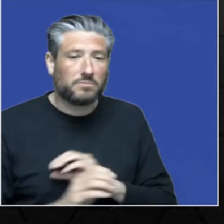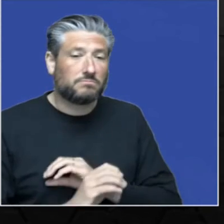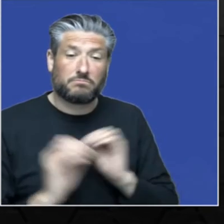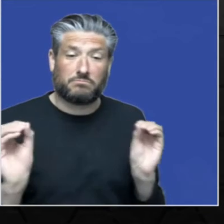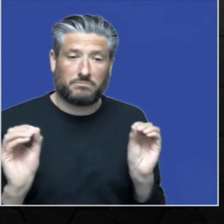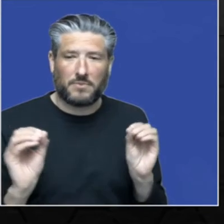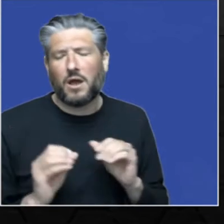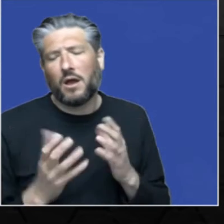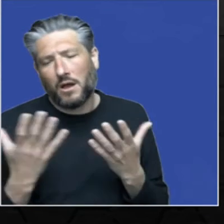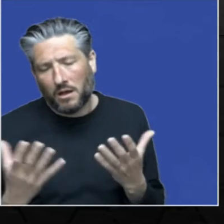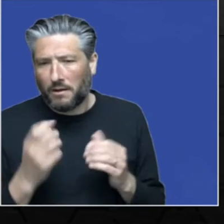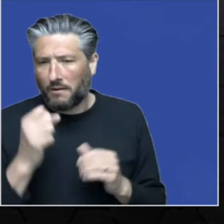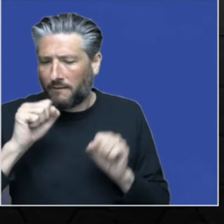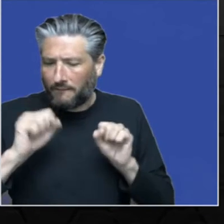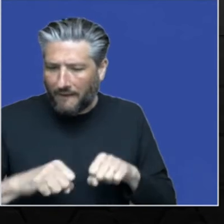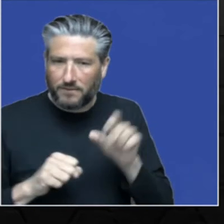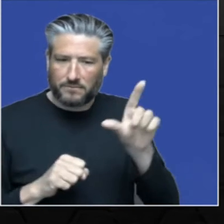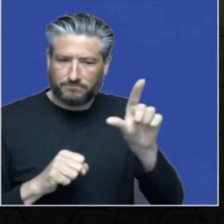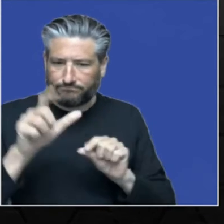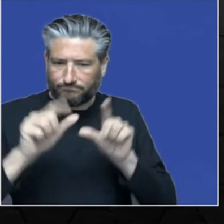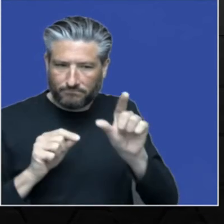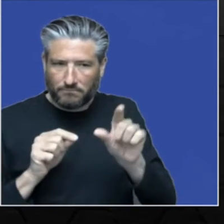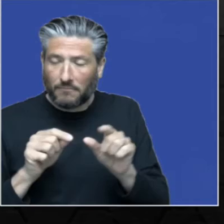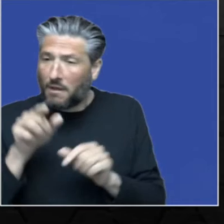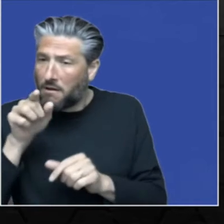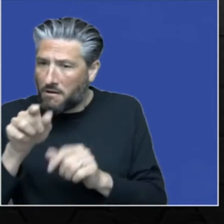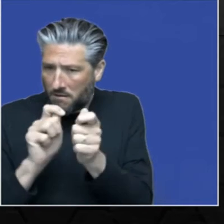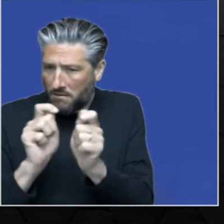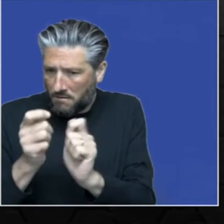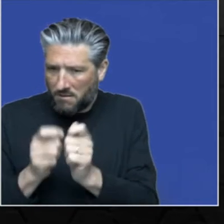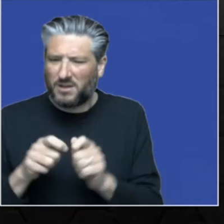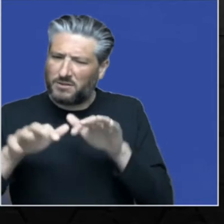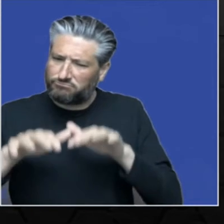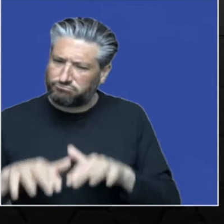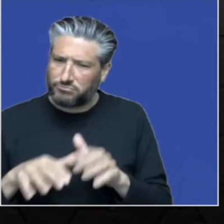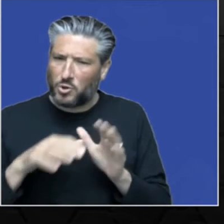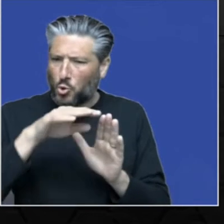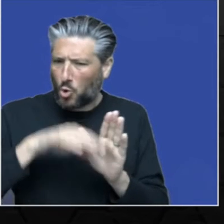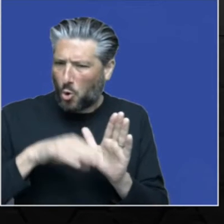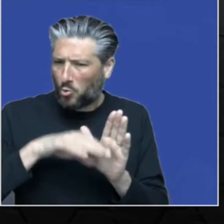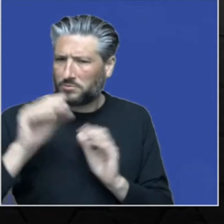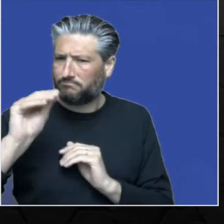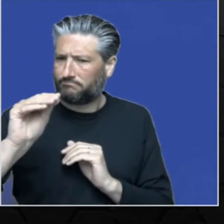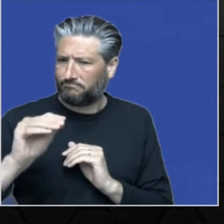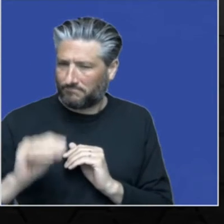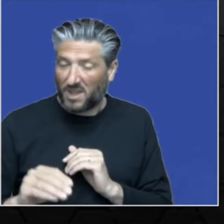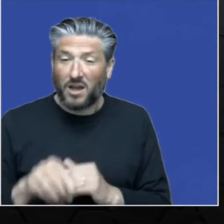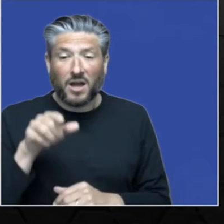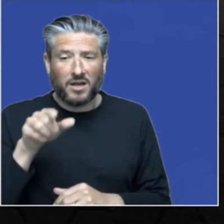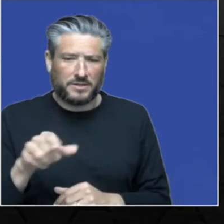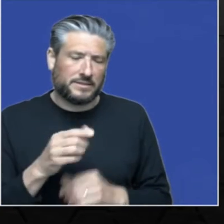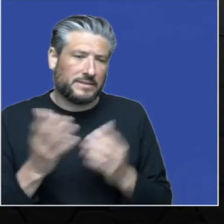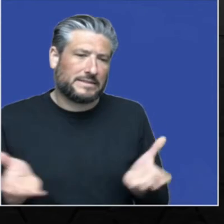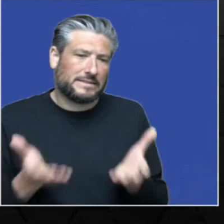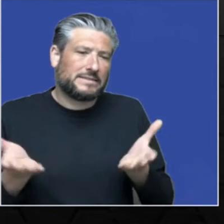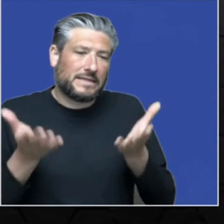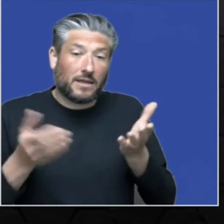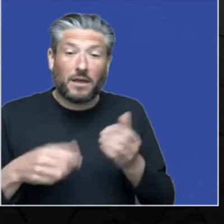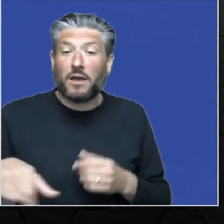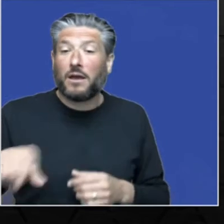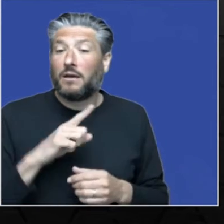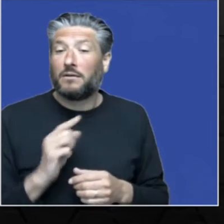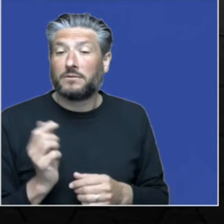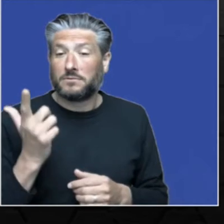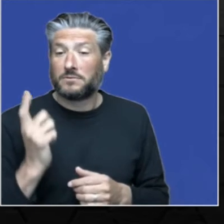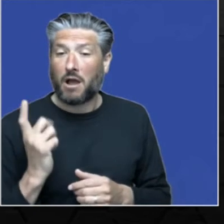you can write code, but it's a really great starting point for any beginner to understand how a bot works, or how